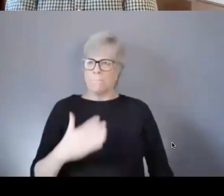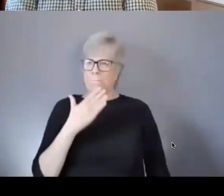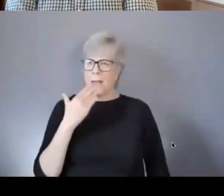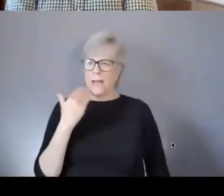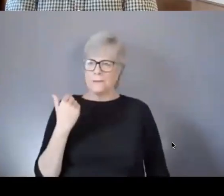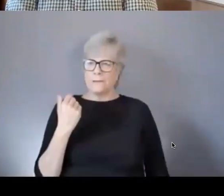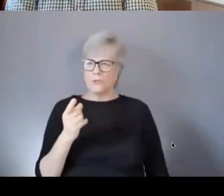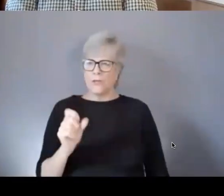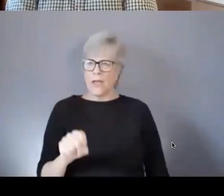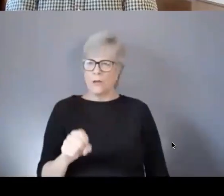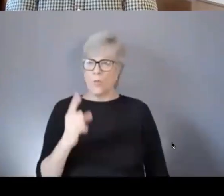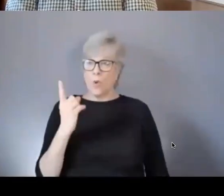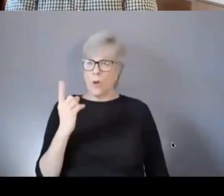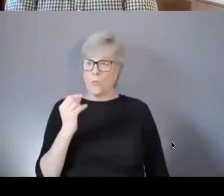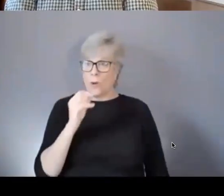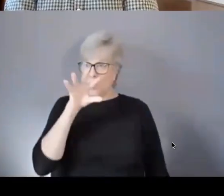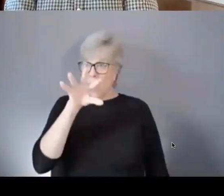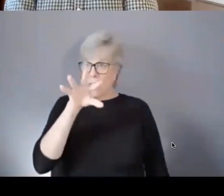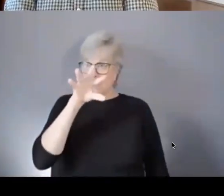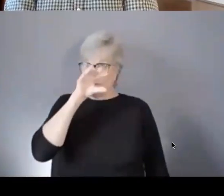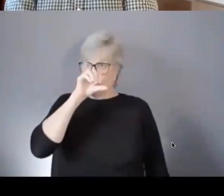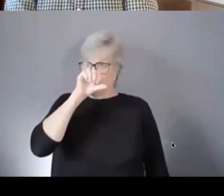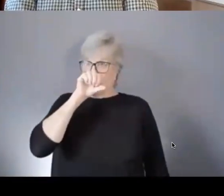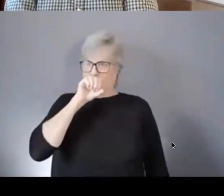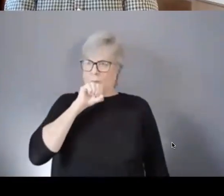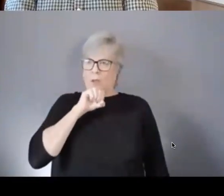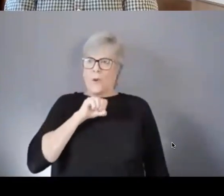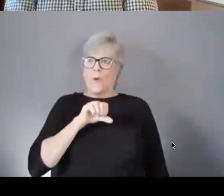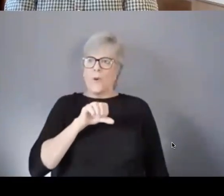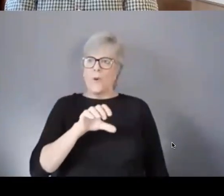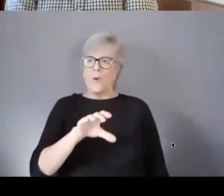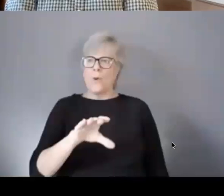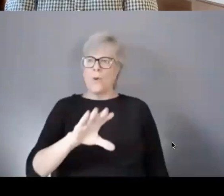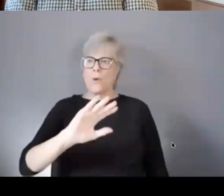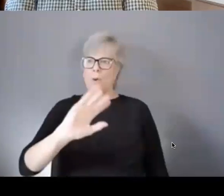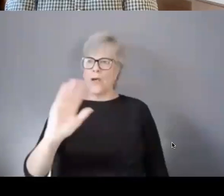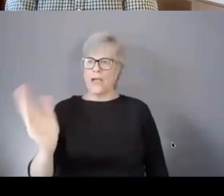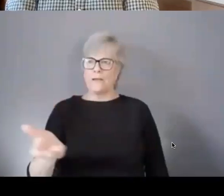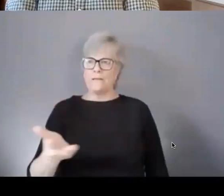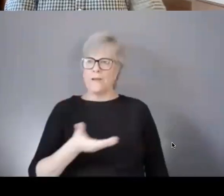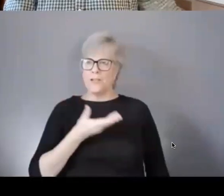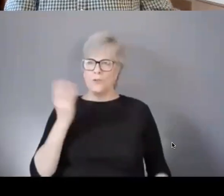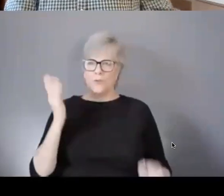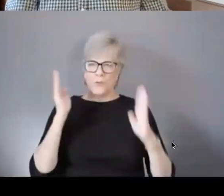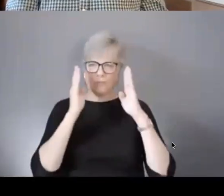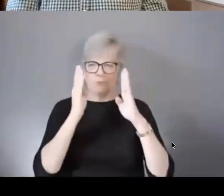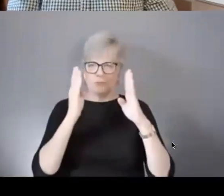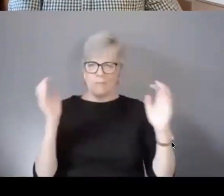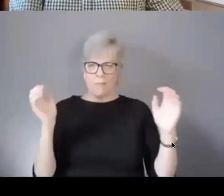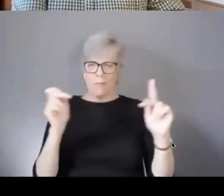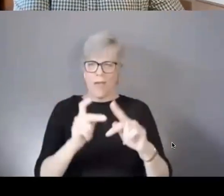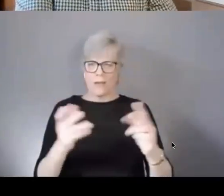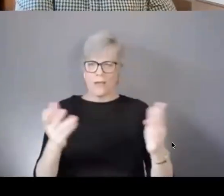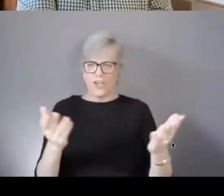And as you take one more breath, when you're ready, I invite you to bring your attention back to us here as we